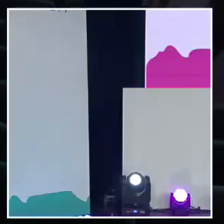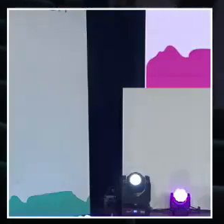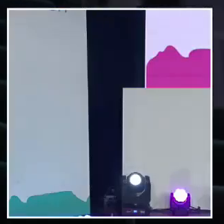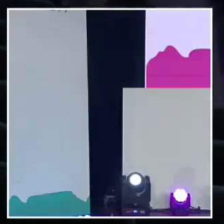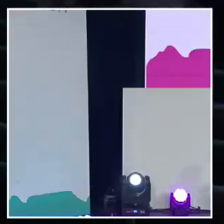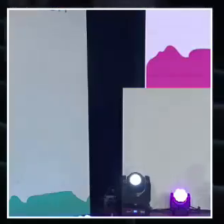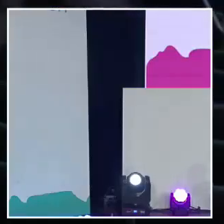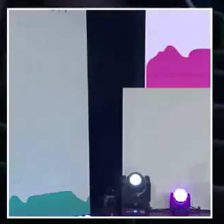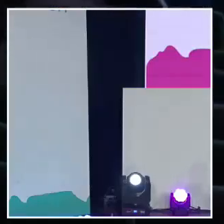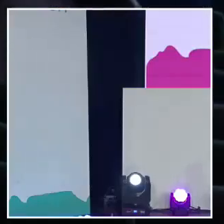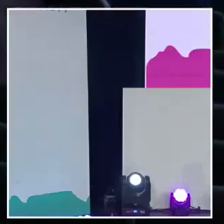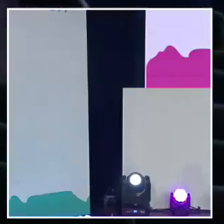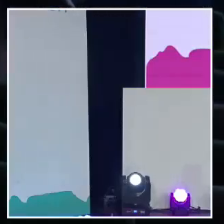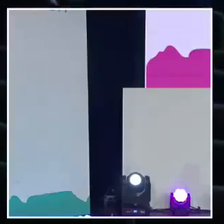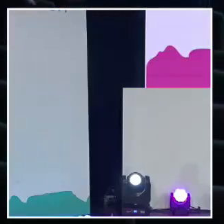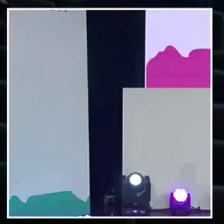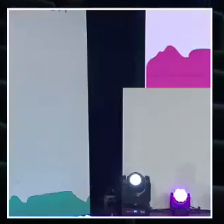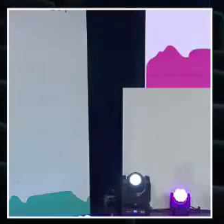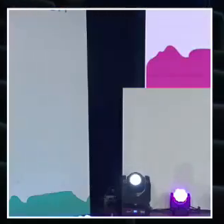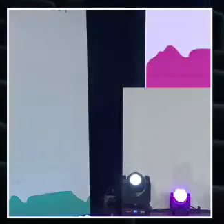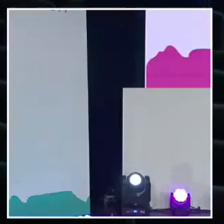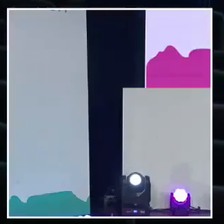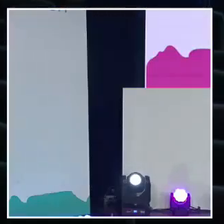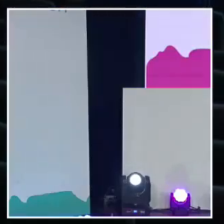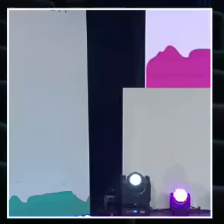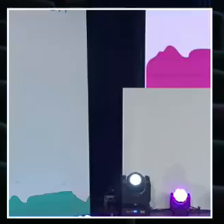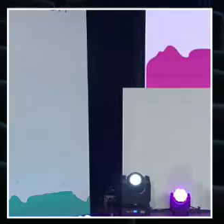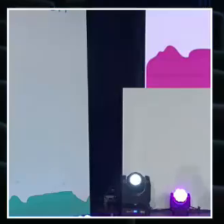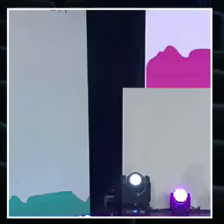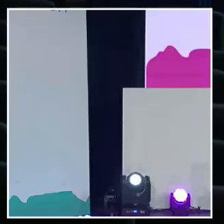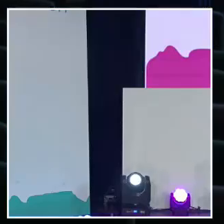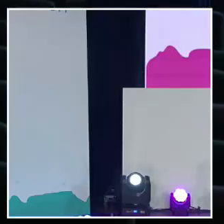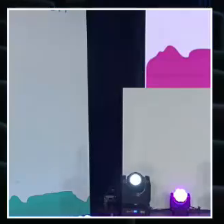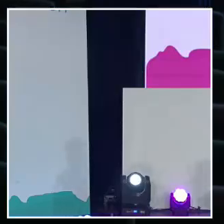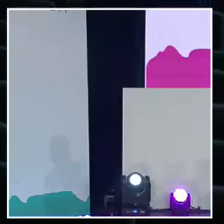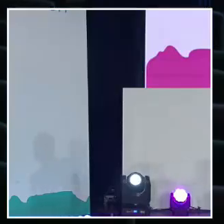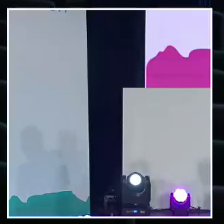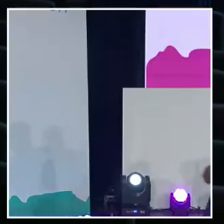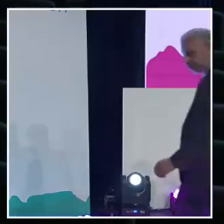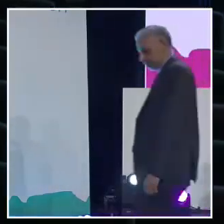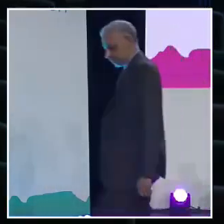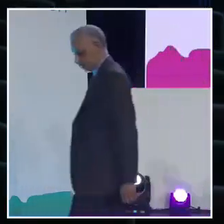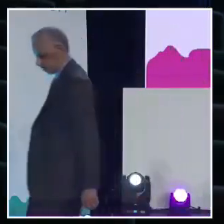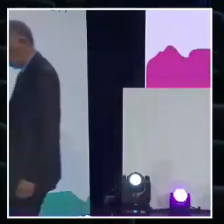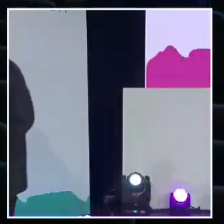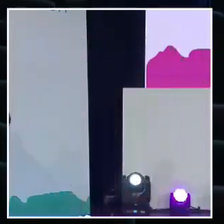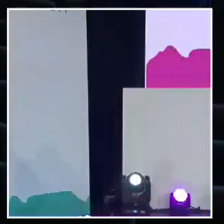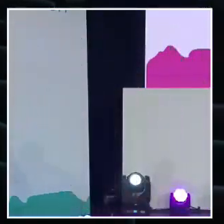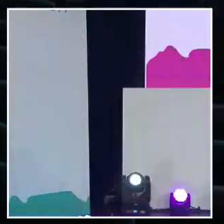amazing, real work that has added to the world you've done. So you should feel real. You built something